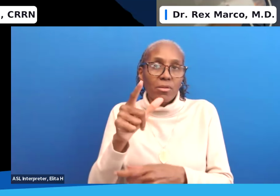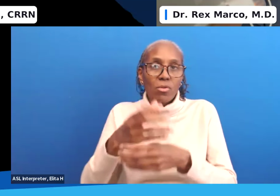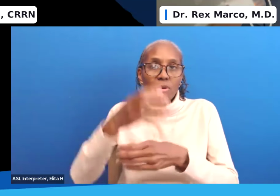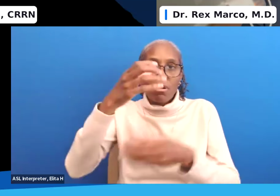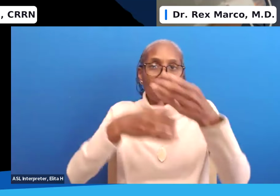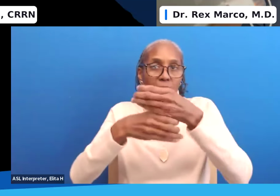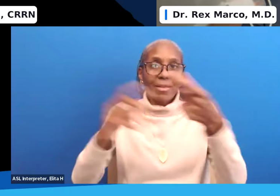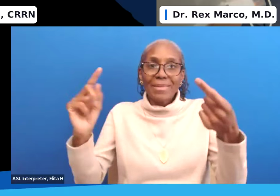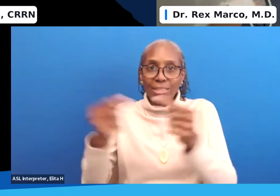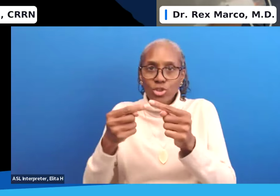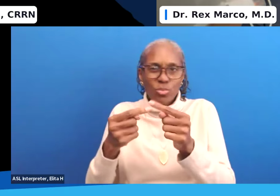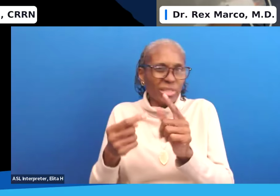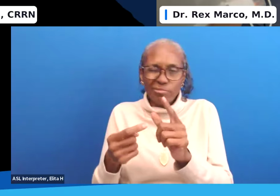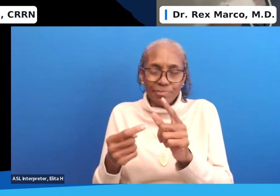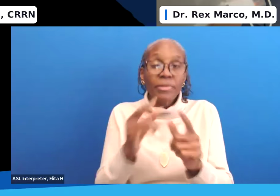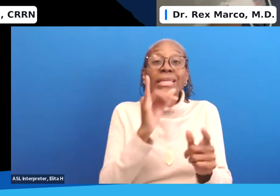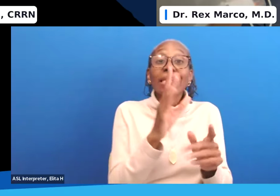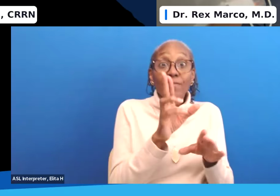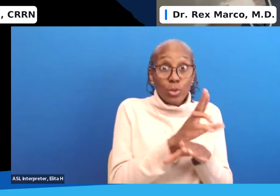if it is being used,